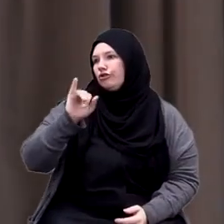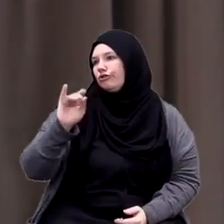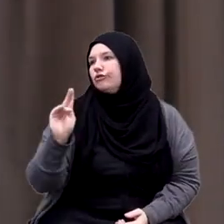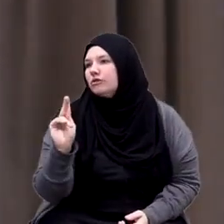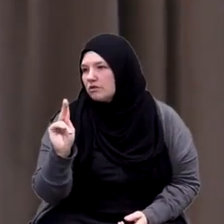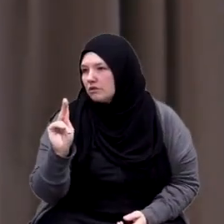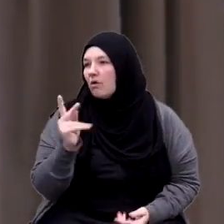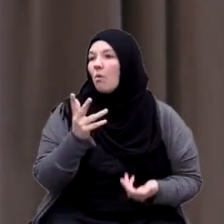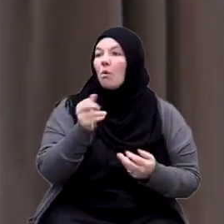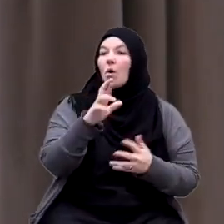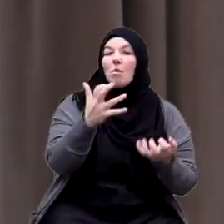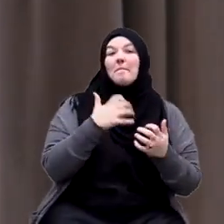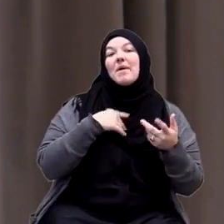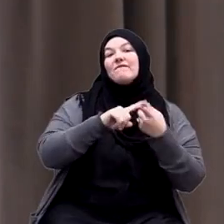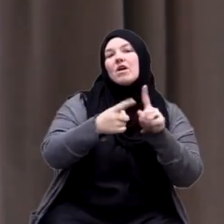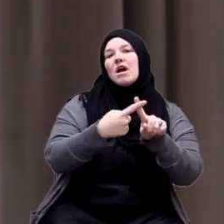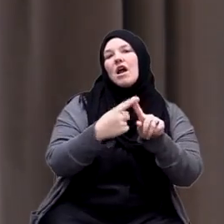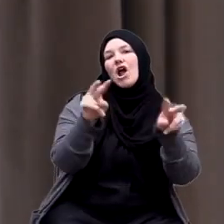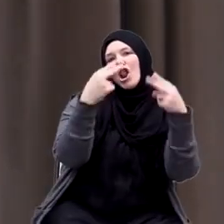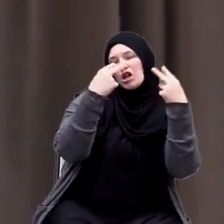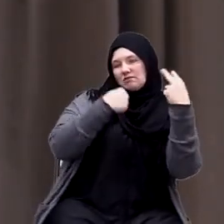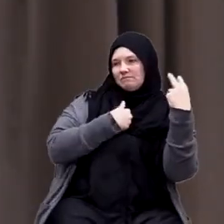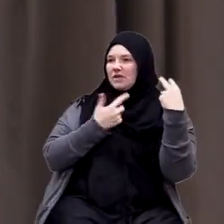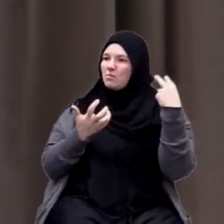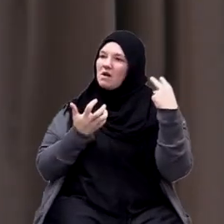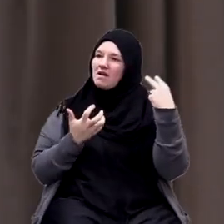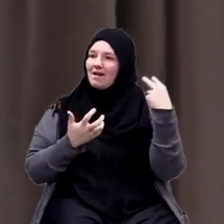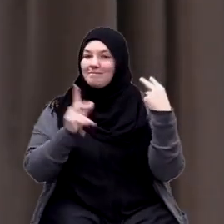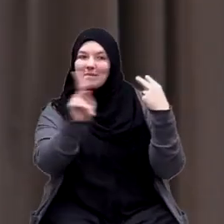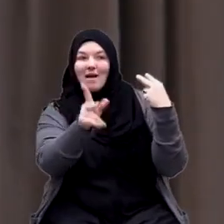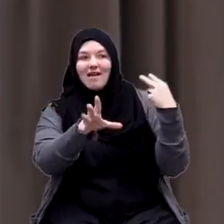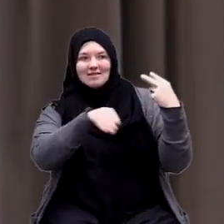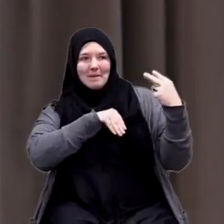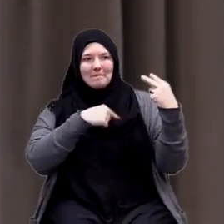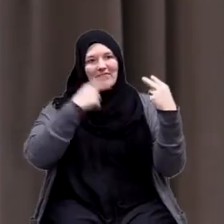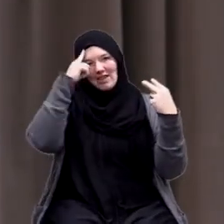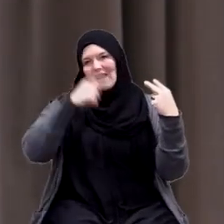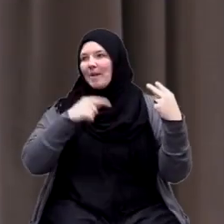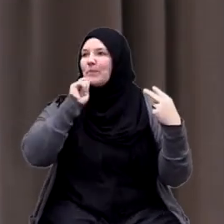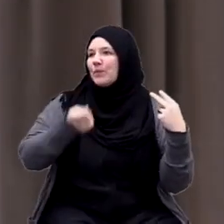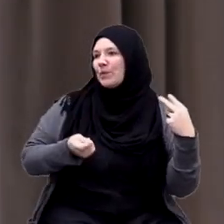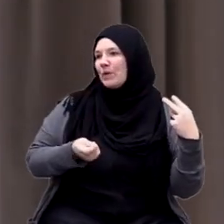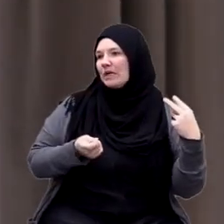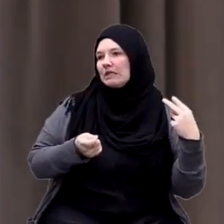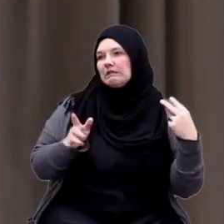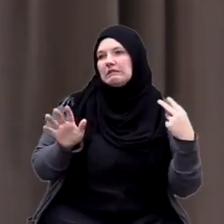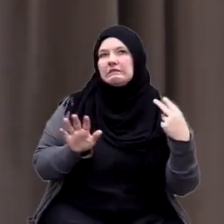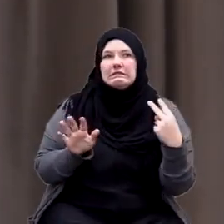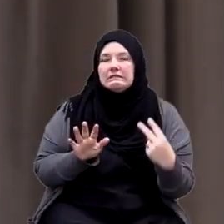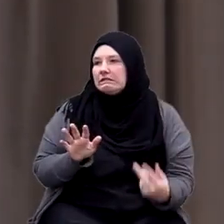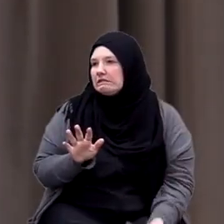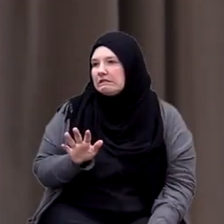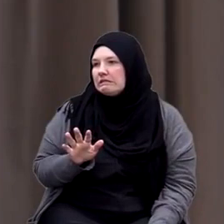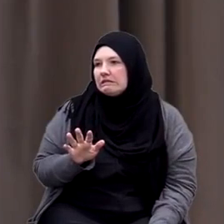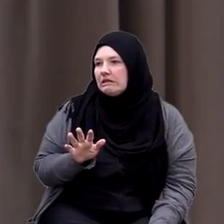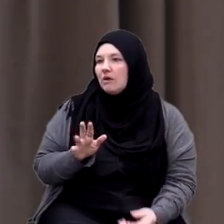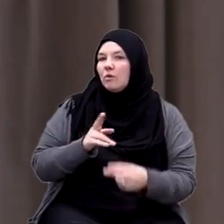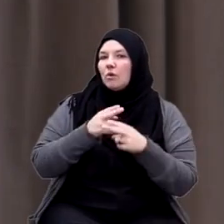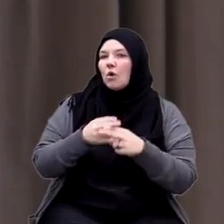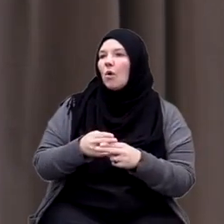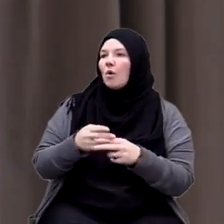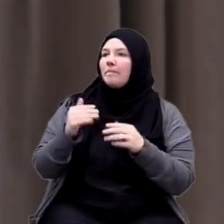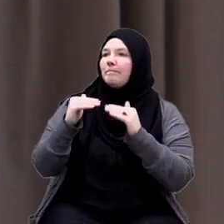my peers to be happy with me. I want to be accepted. We also spoke about this. What is called